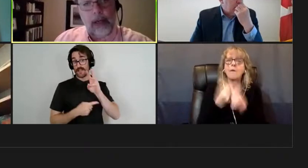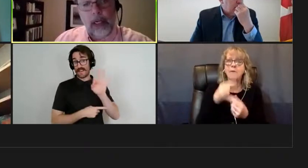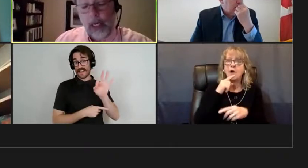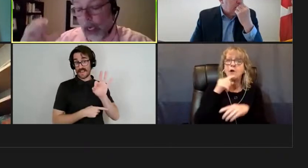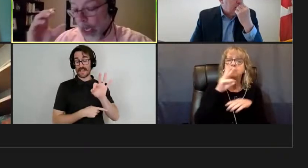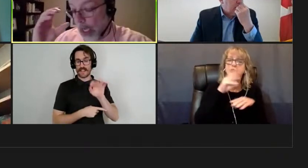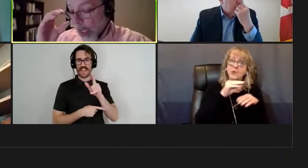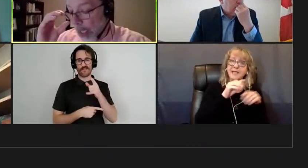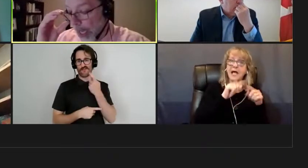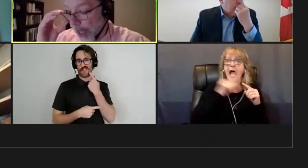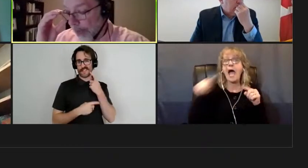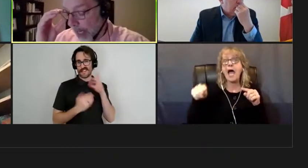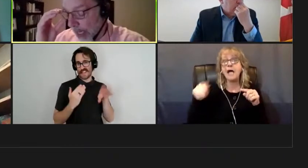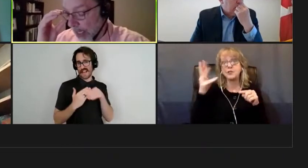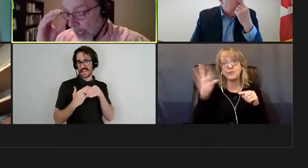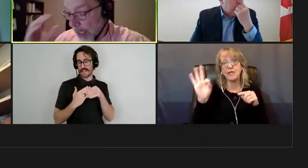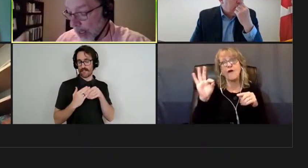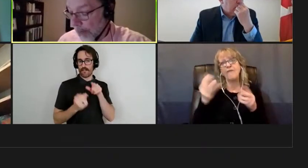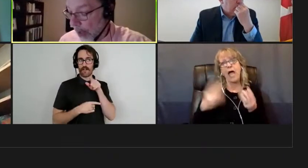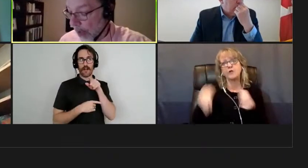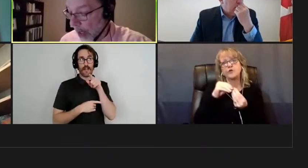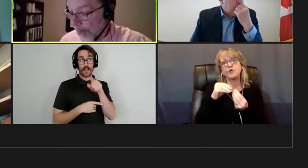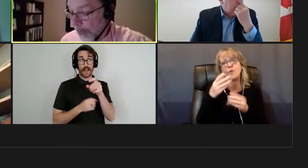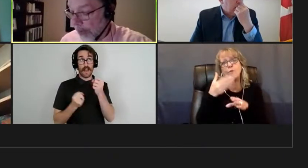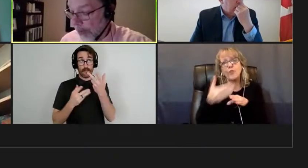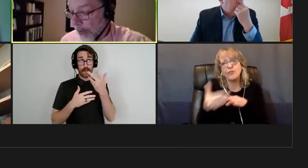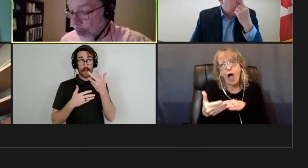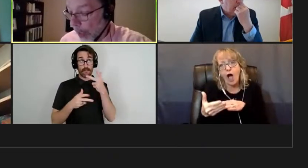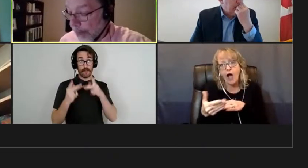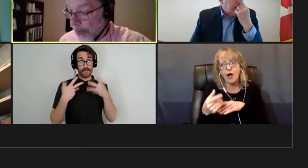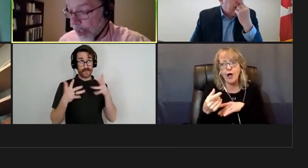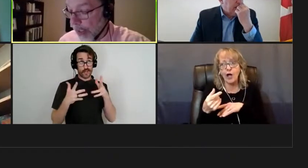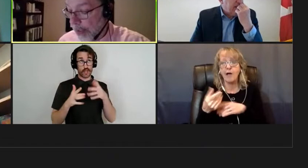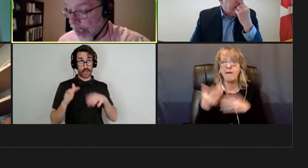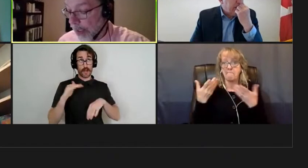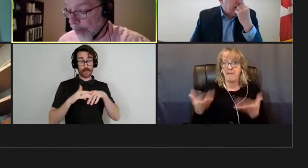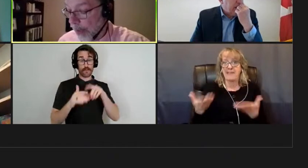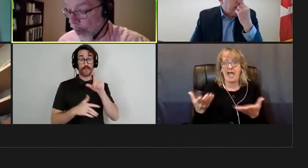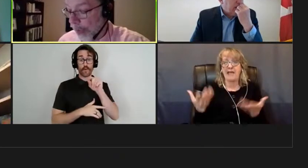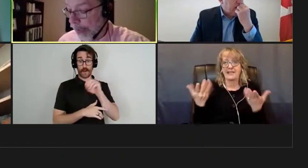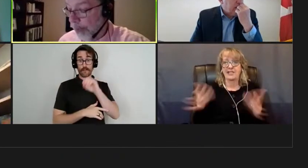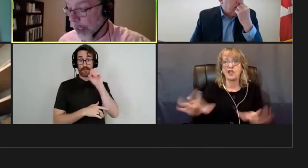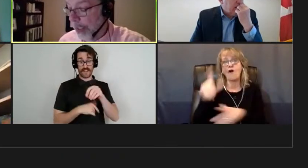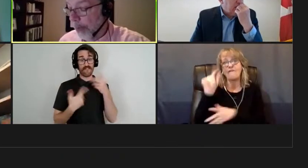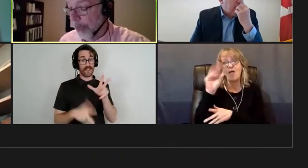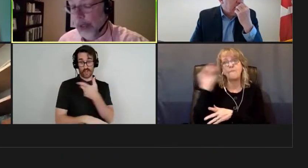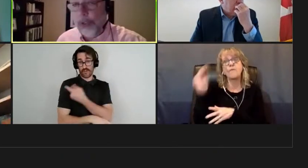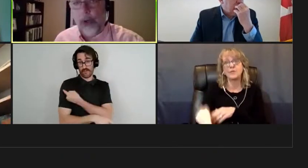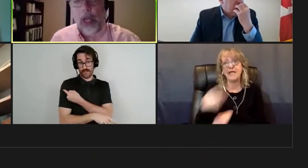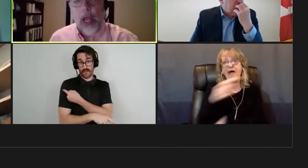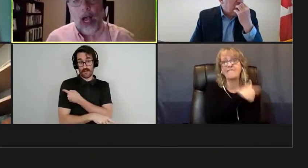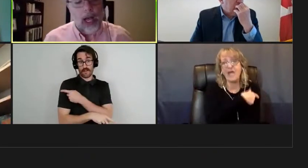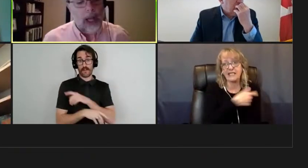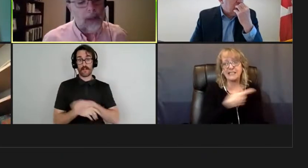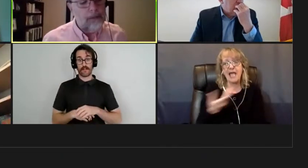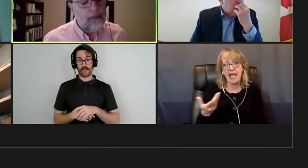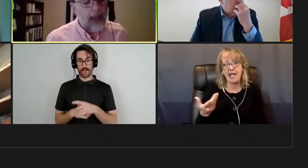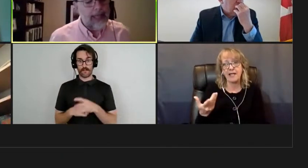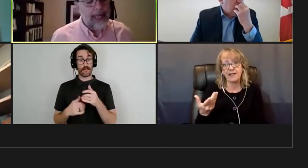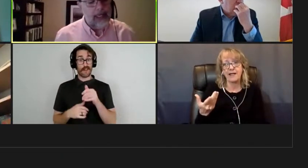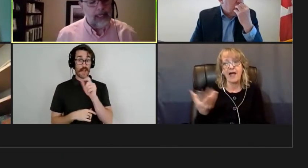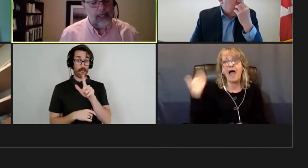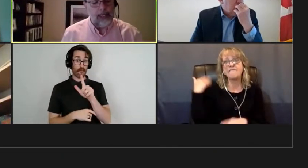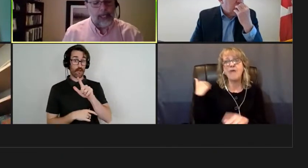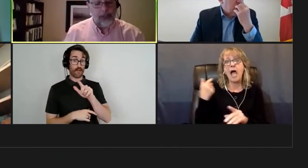later. And they are up to 20%. They were only 11% on April 3rd. So I